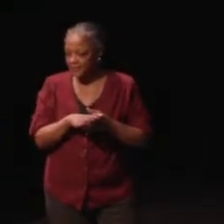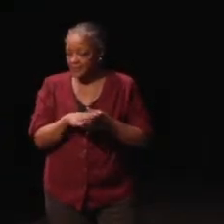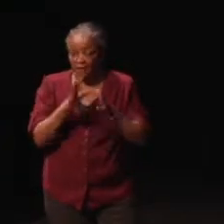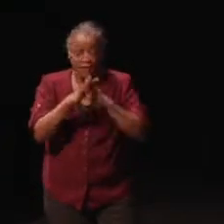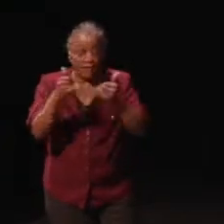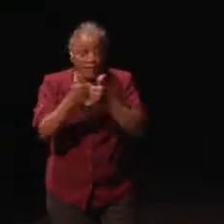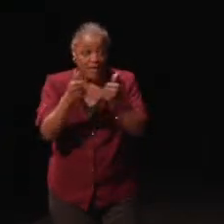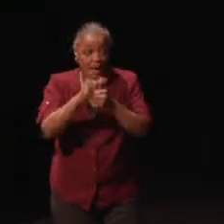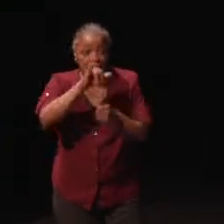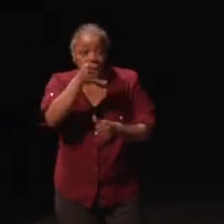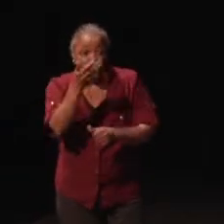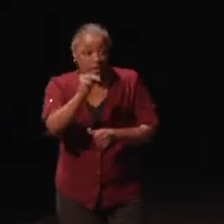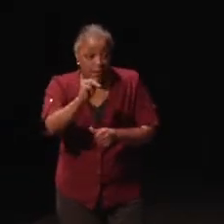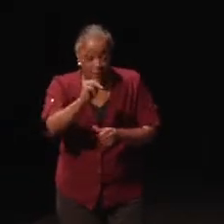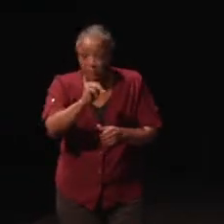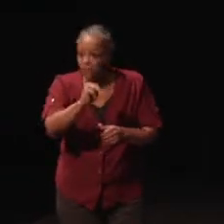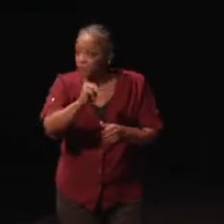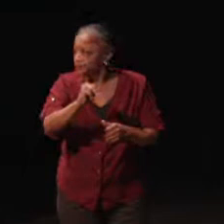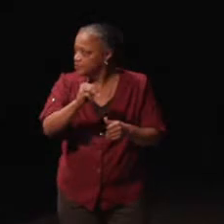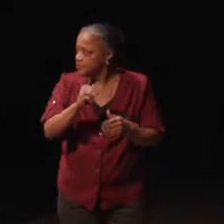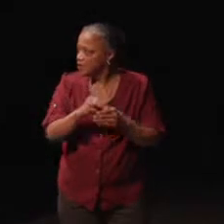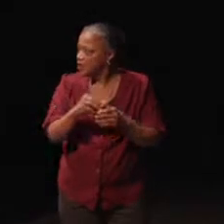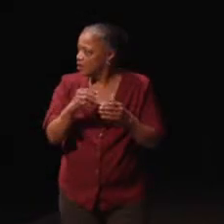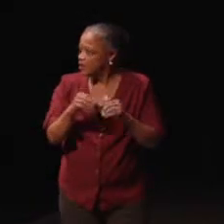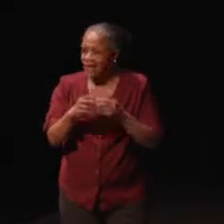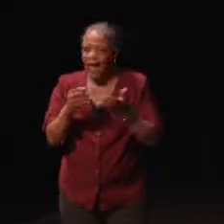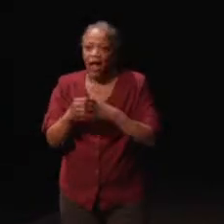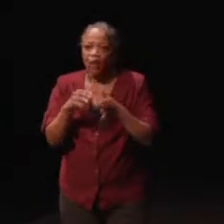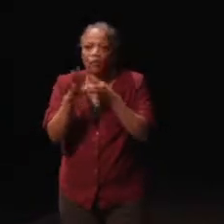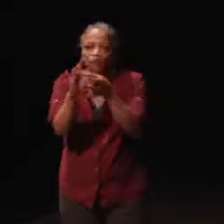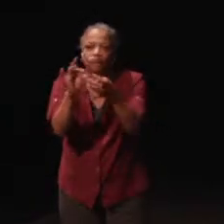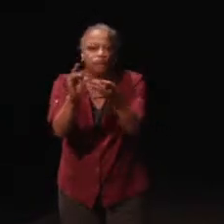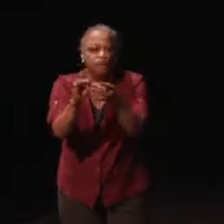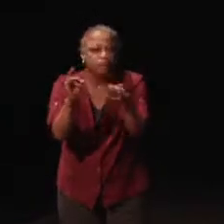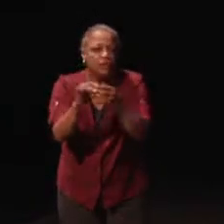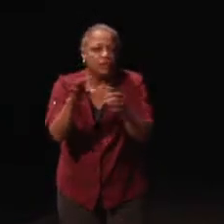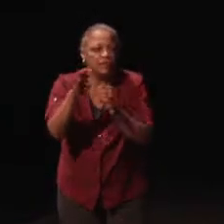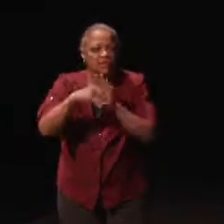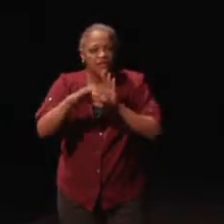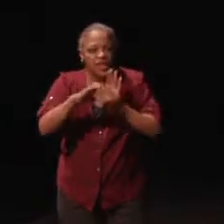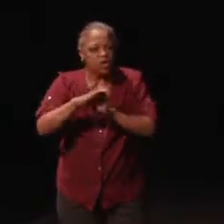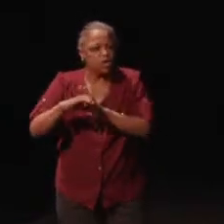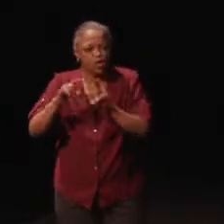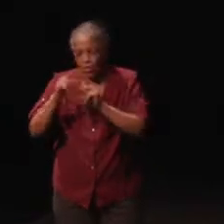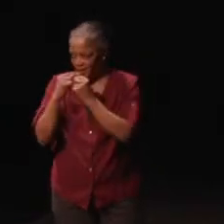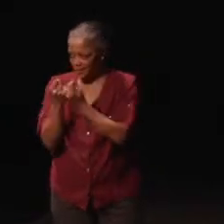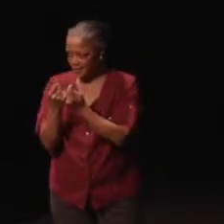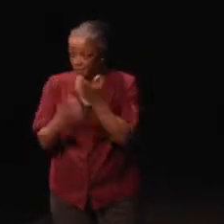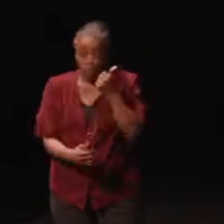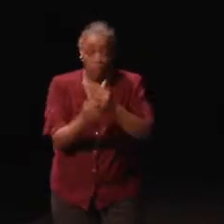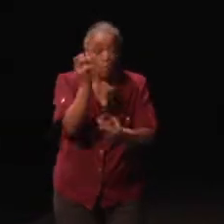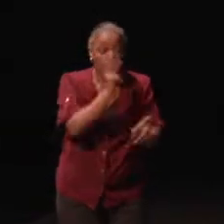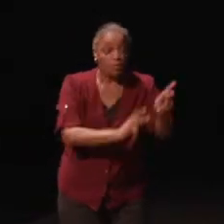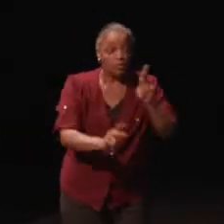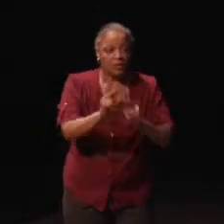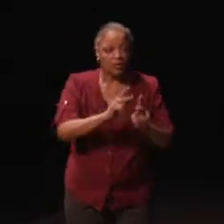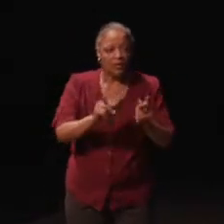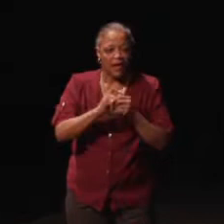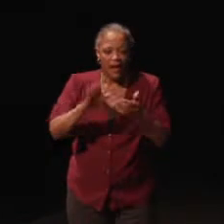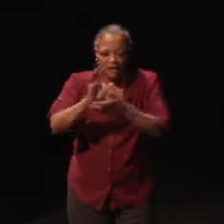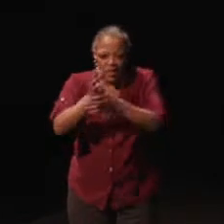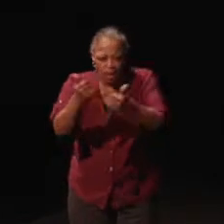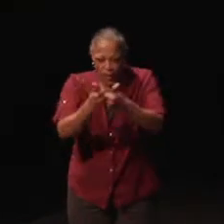the game jam basically was how I pitched the feature to the team. It was, most people had